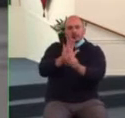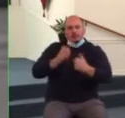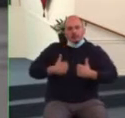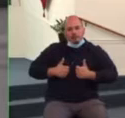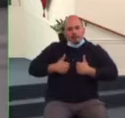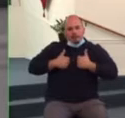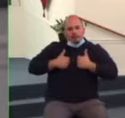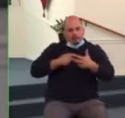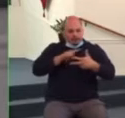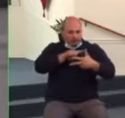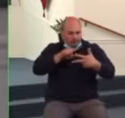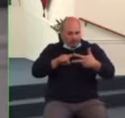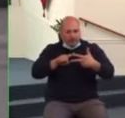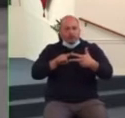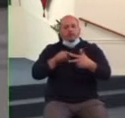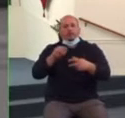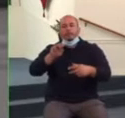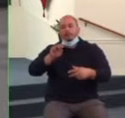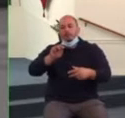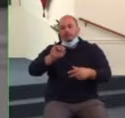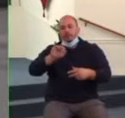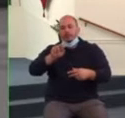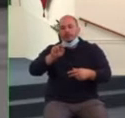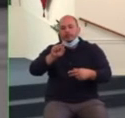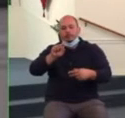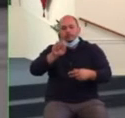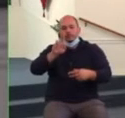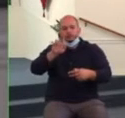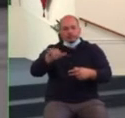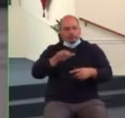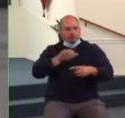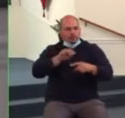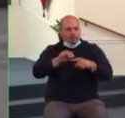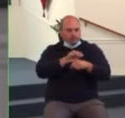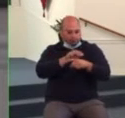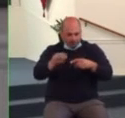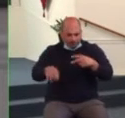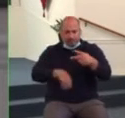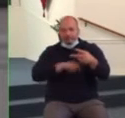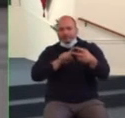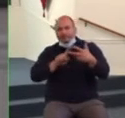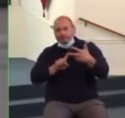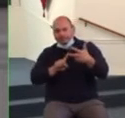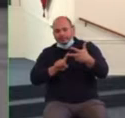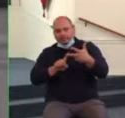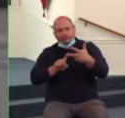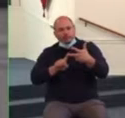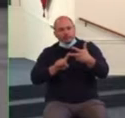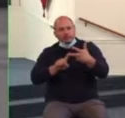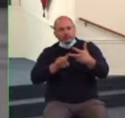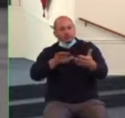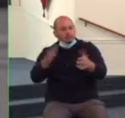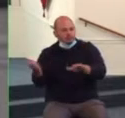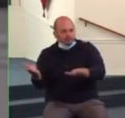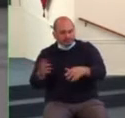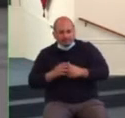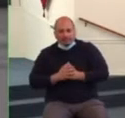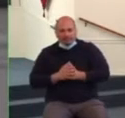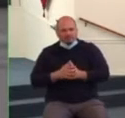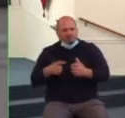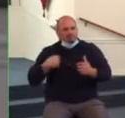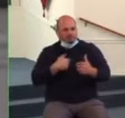every passage, but a few select passages. Let's start today in Luke chapter 9 and verse 18. Luke 9,